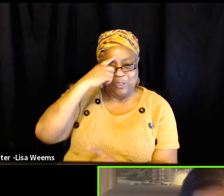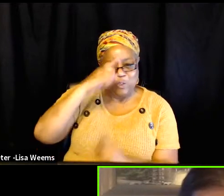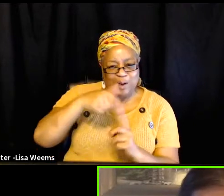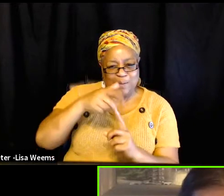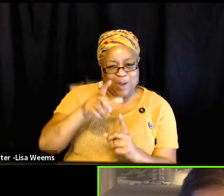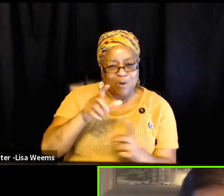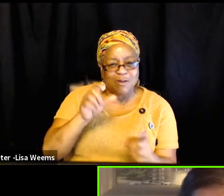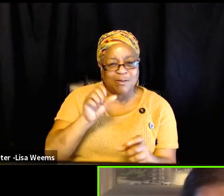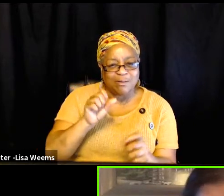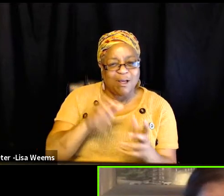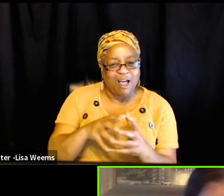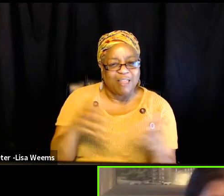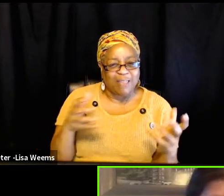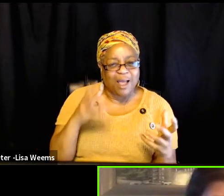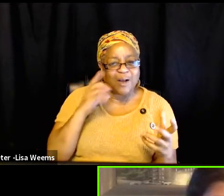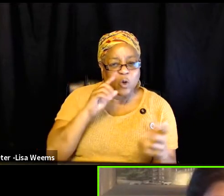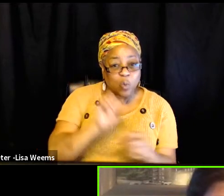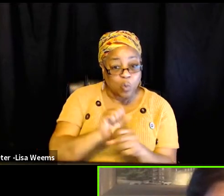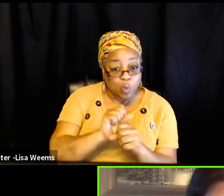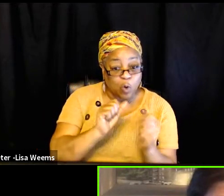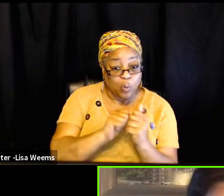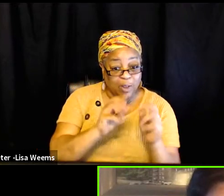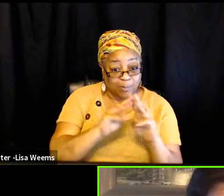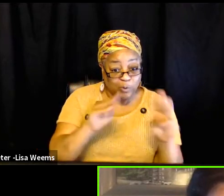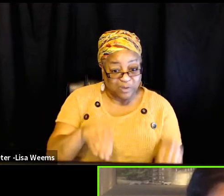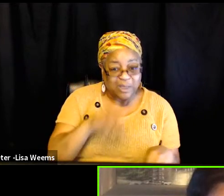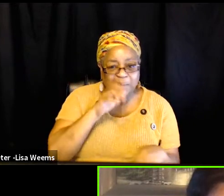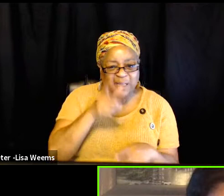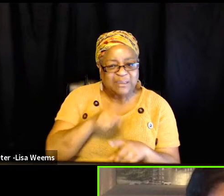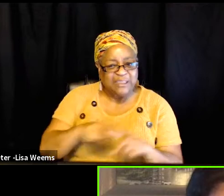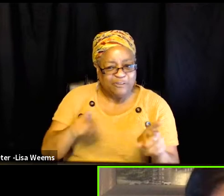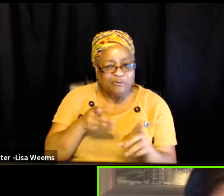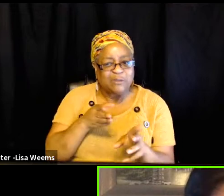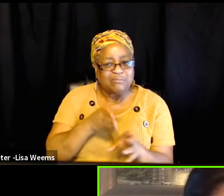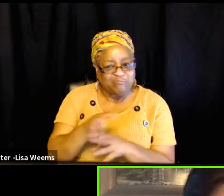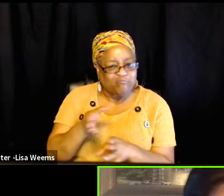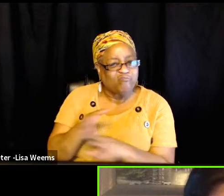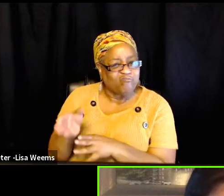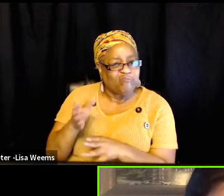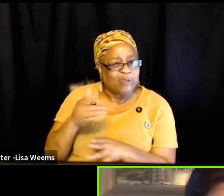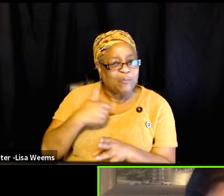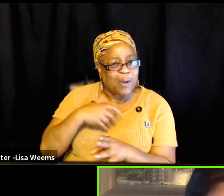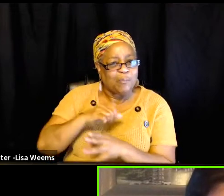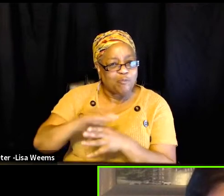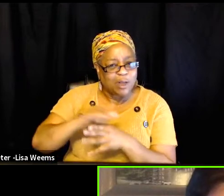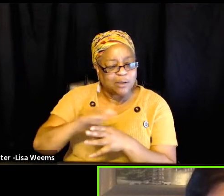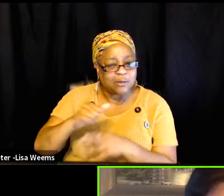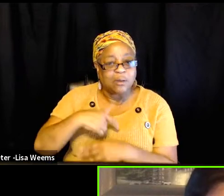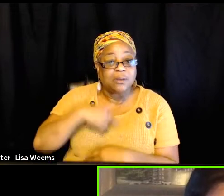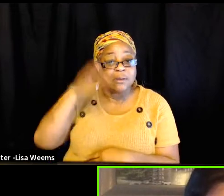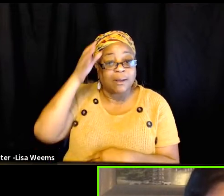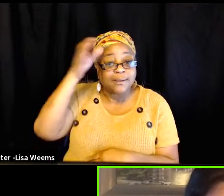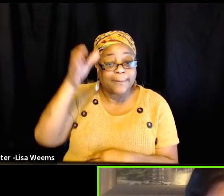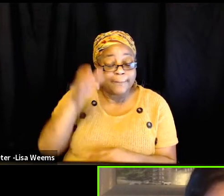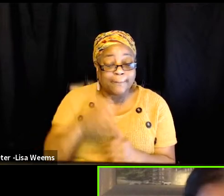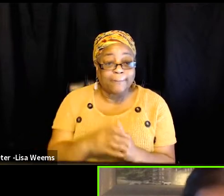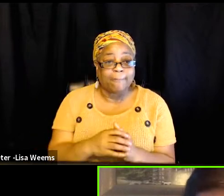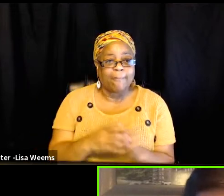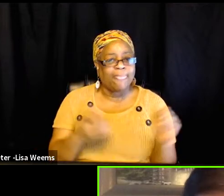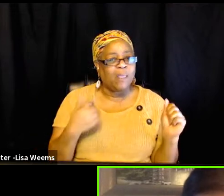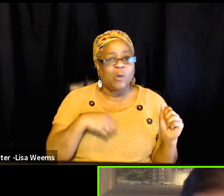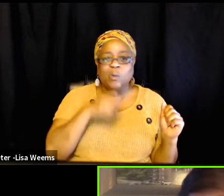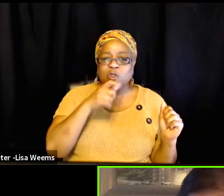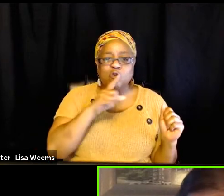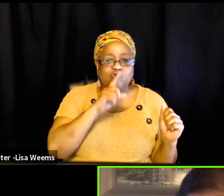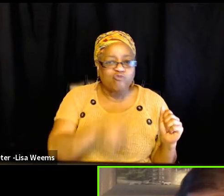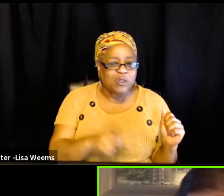also in my work in many other areas of my practice, which is this concept that we don't really